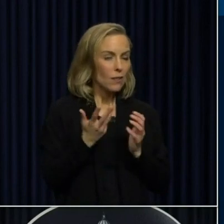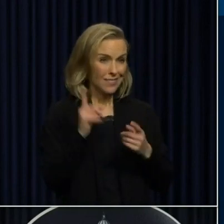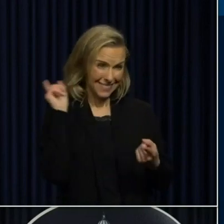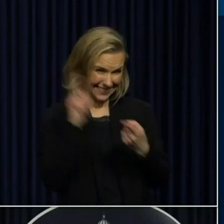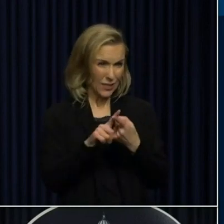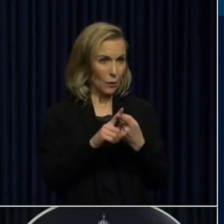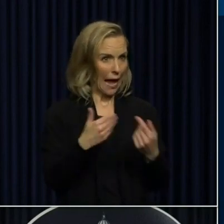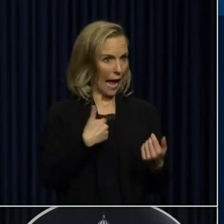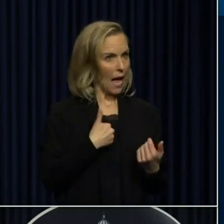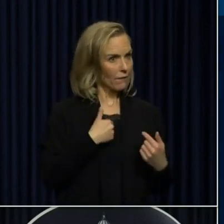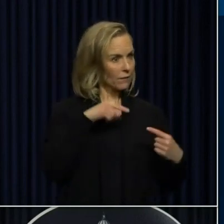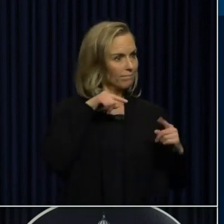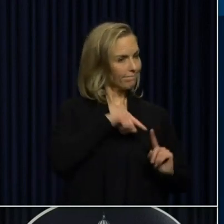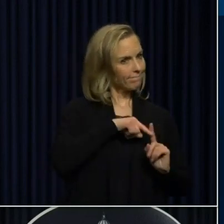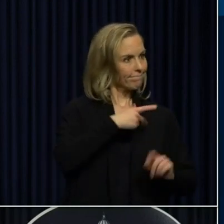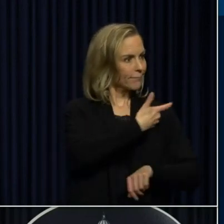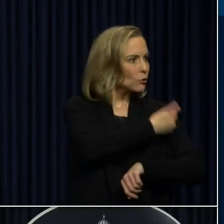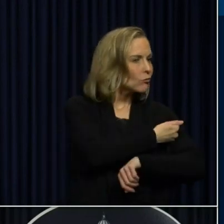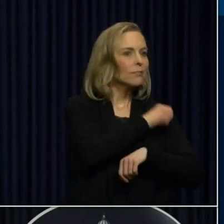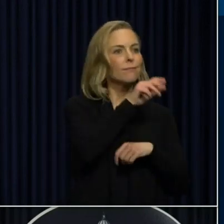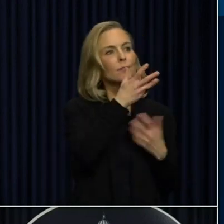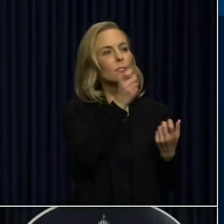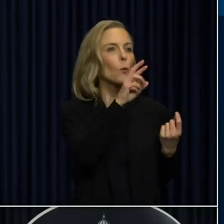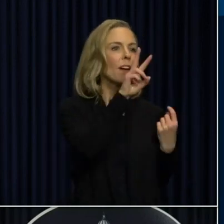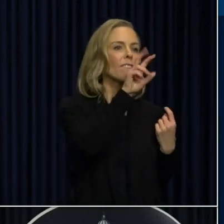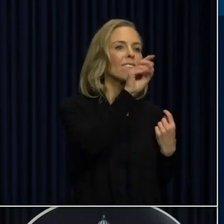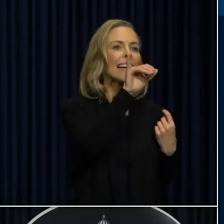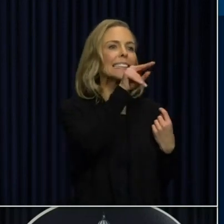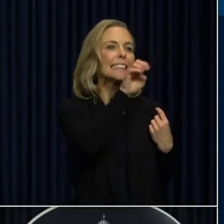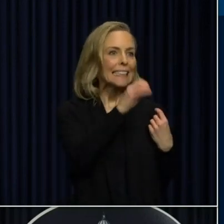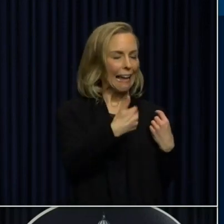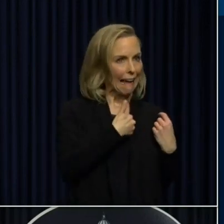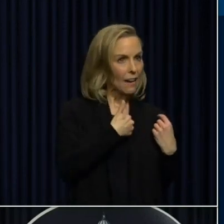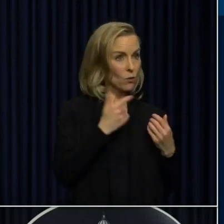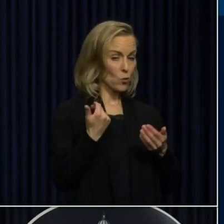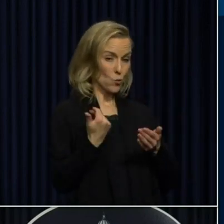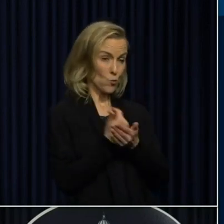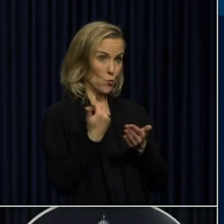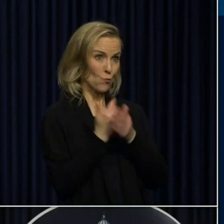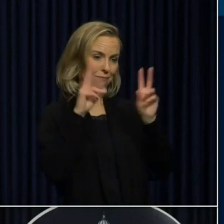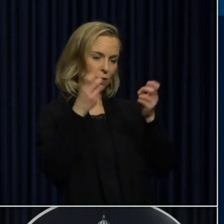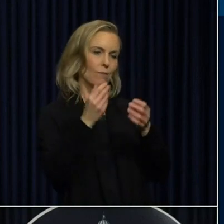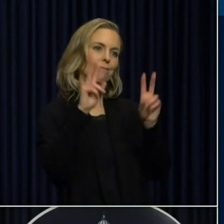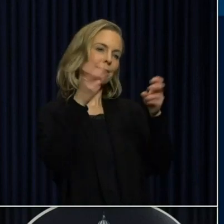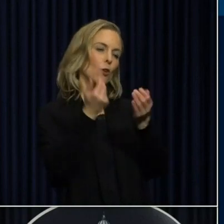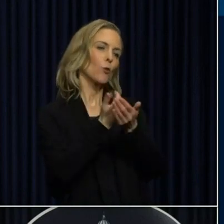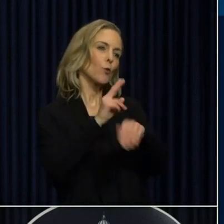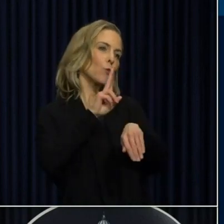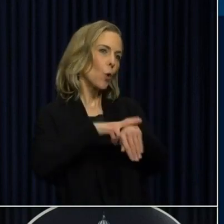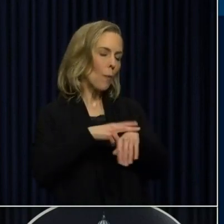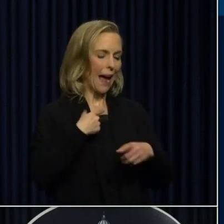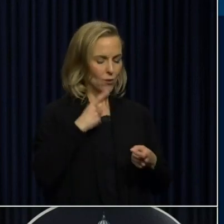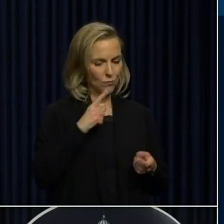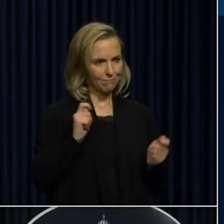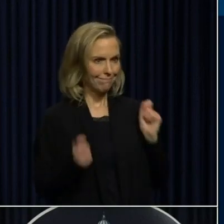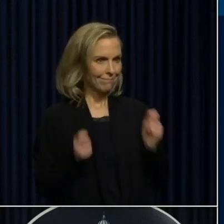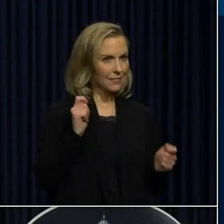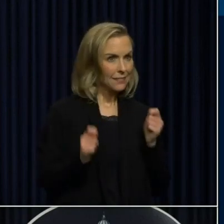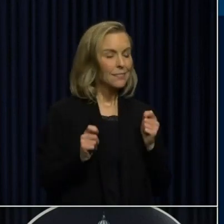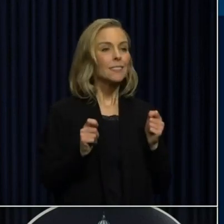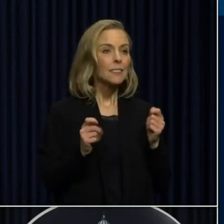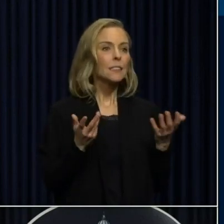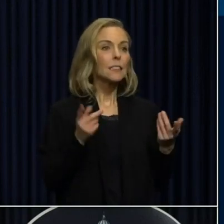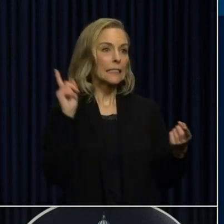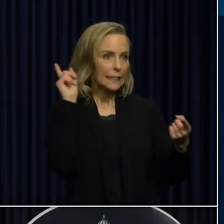world's going to look different until we get there. But our new normal will be one that we can adjust to until we can get back to